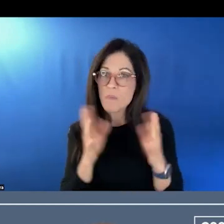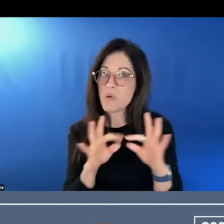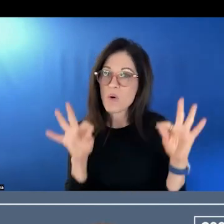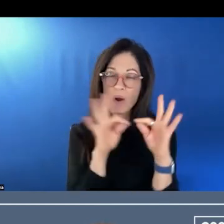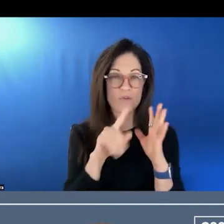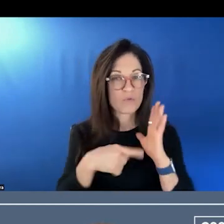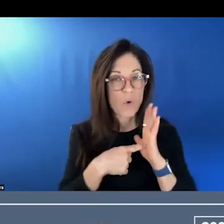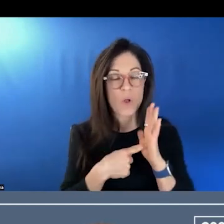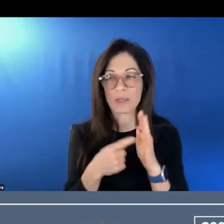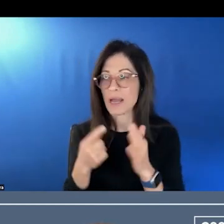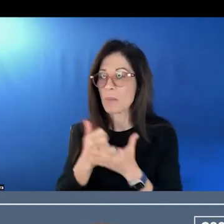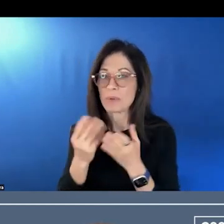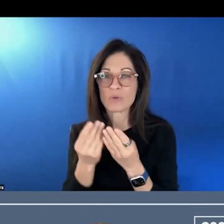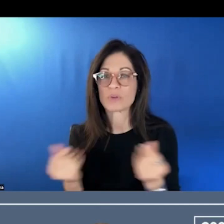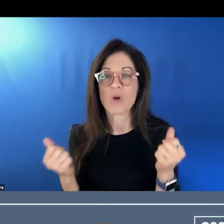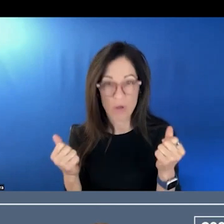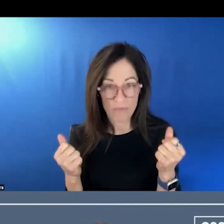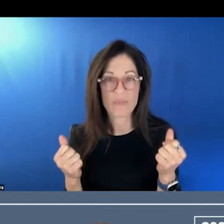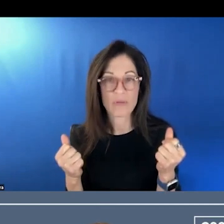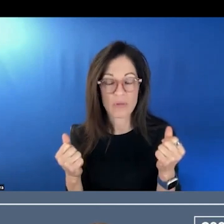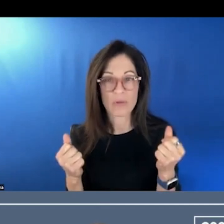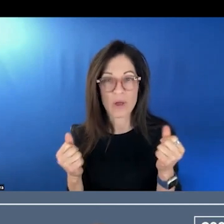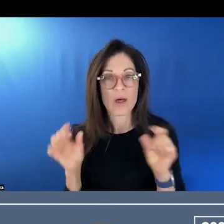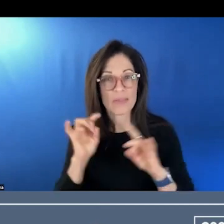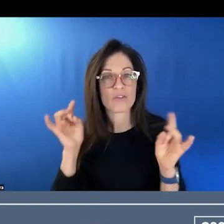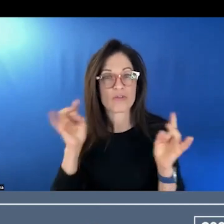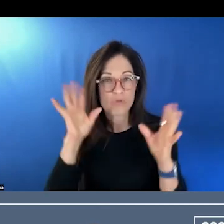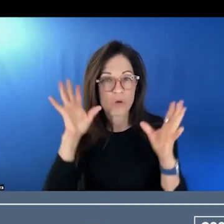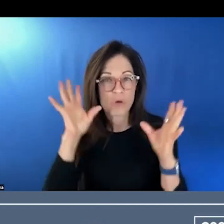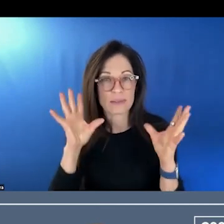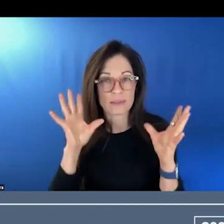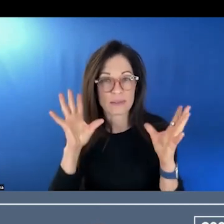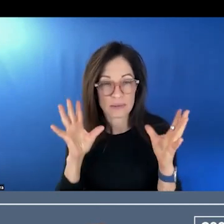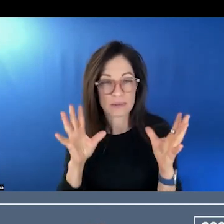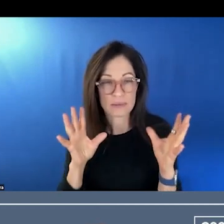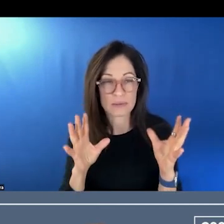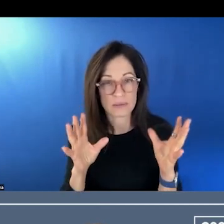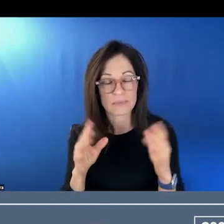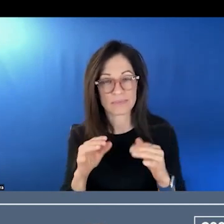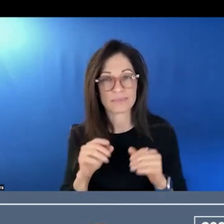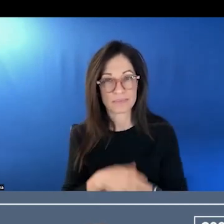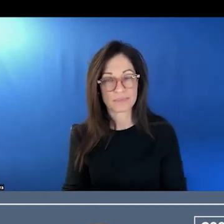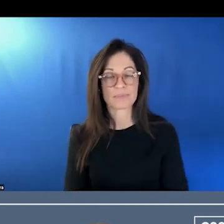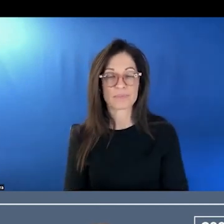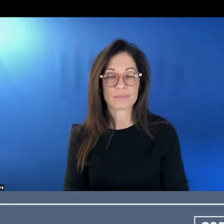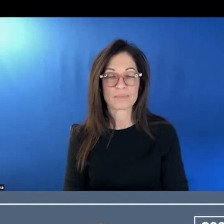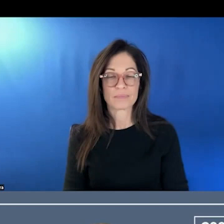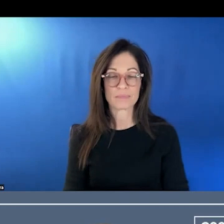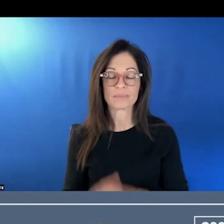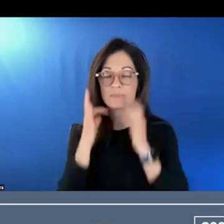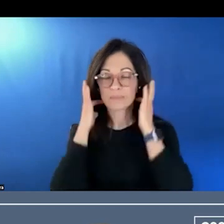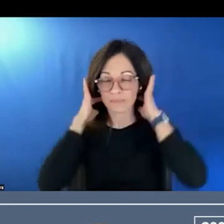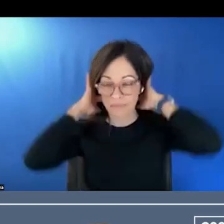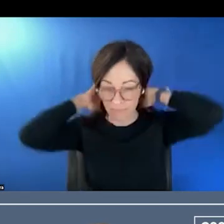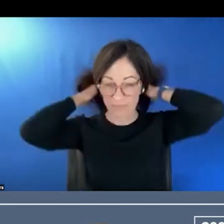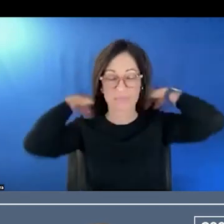the resolution of a crisis, episode. I was